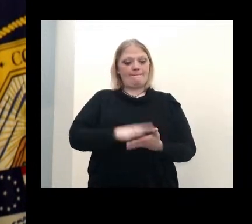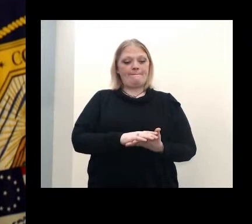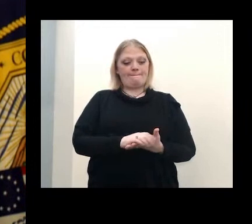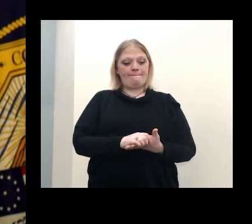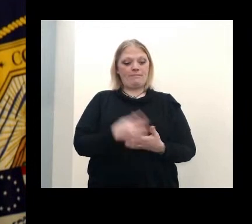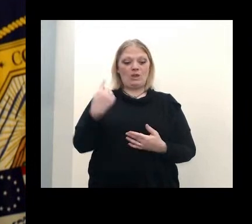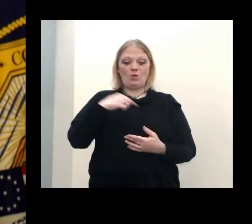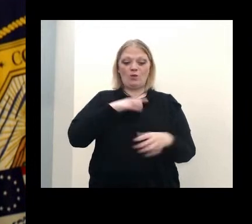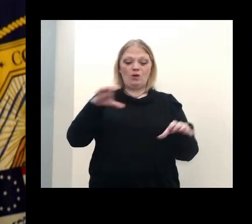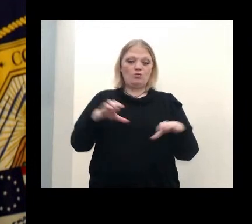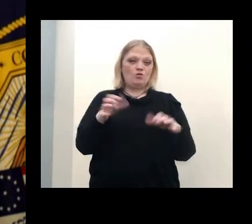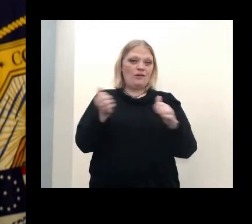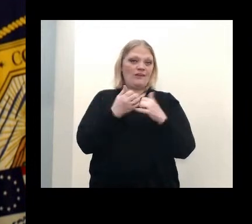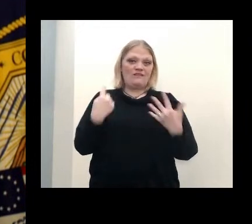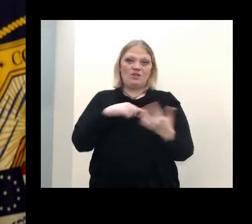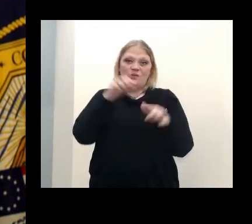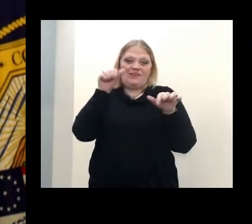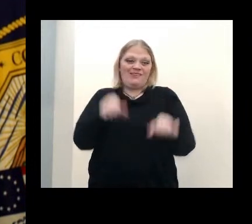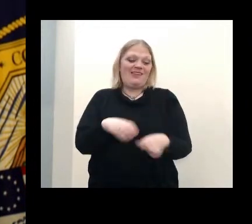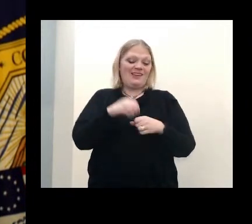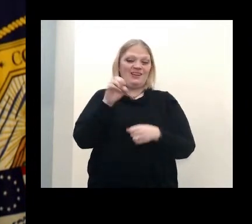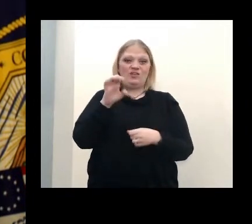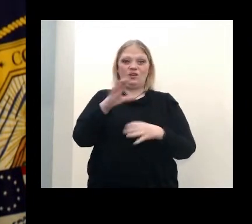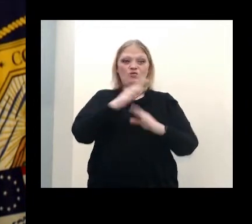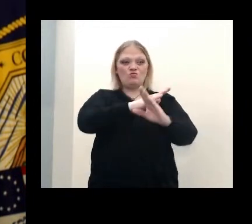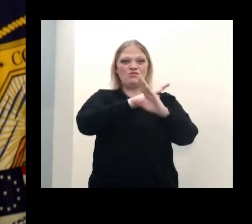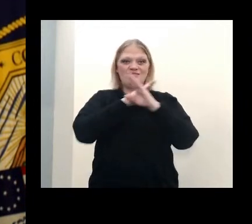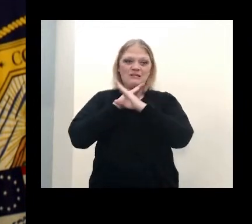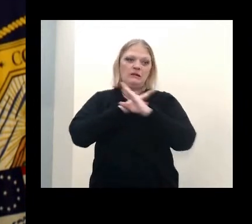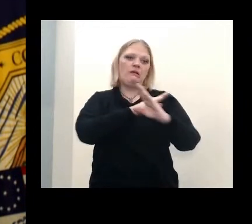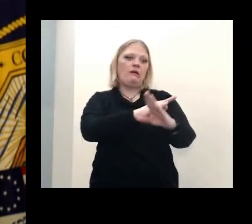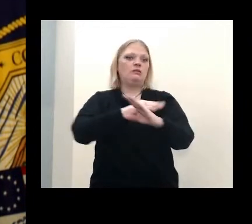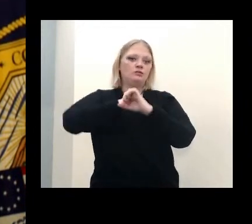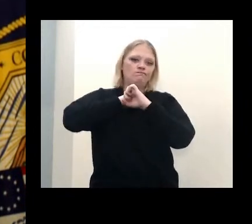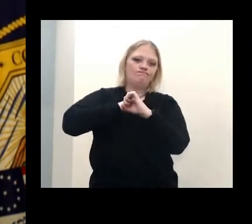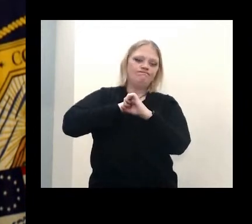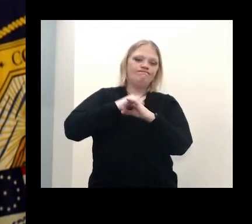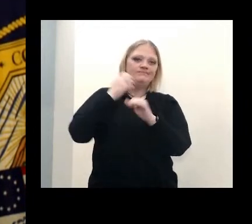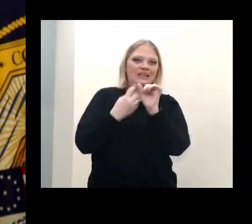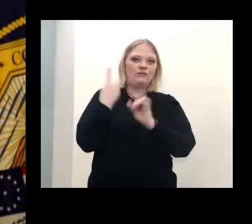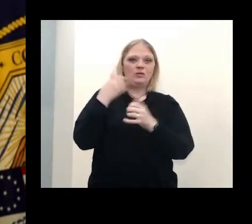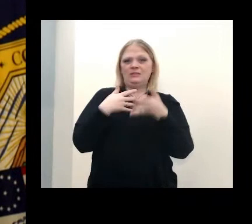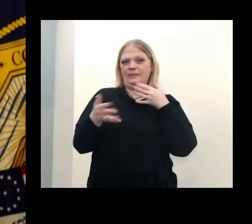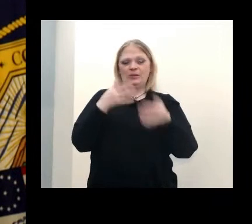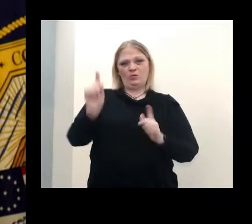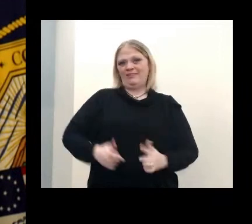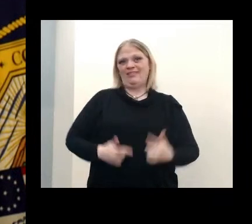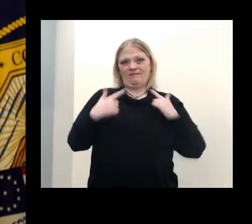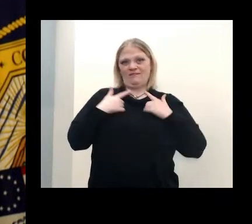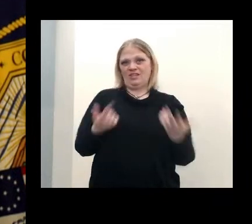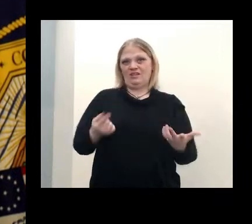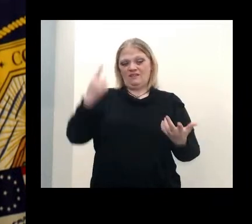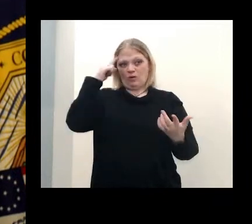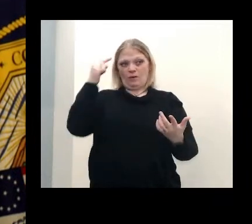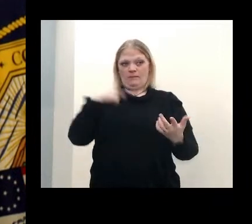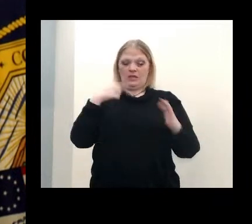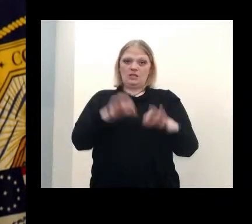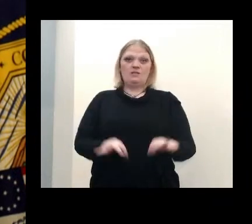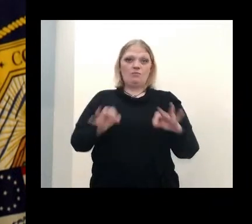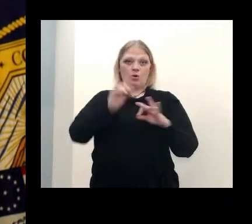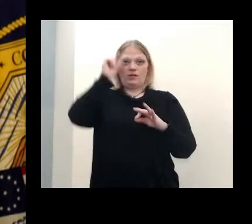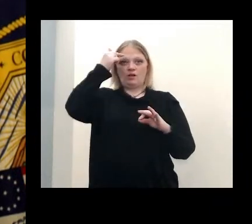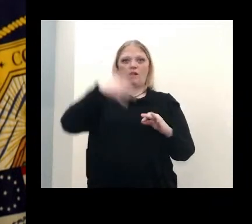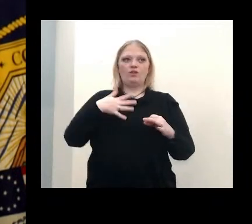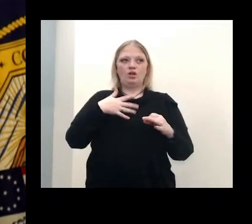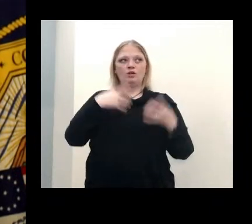we're doing all we can in Erie County to protect everyone, regardless of where they live. And for me, I think it was important that the governor came